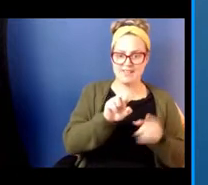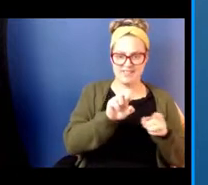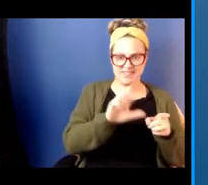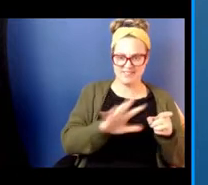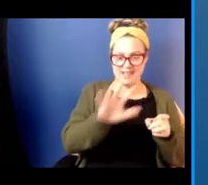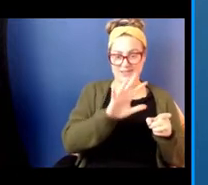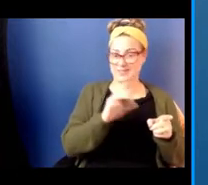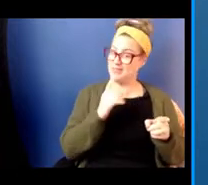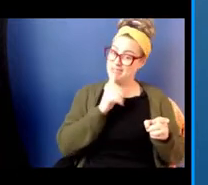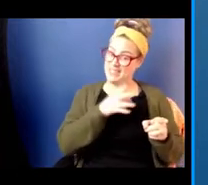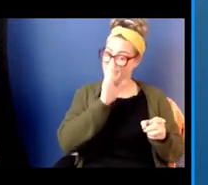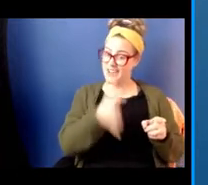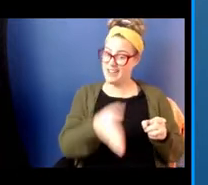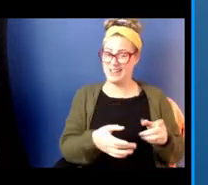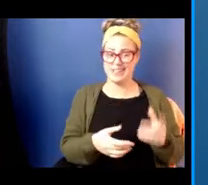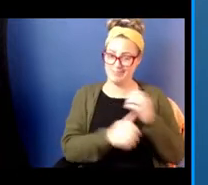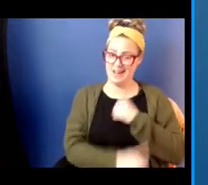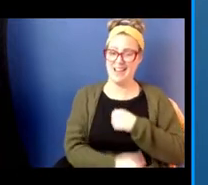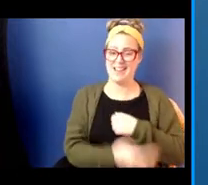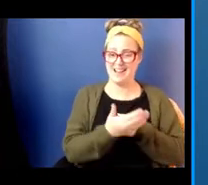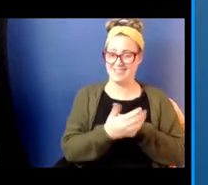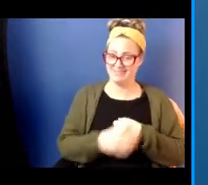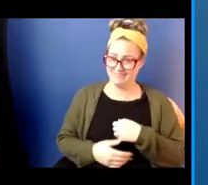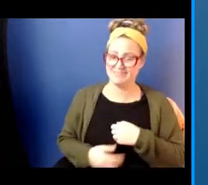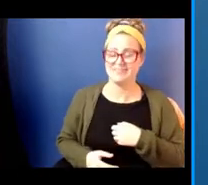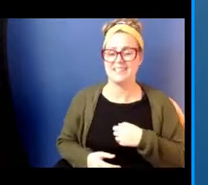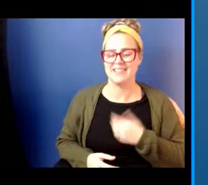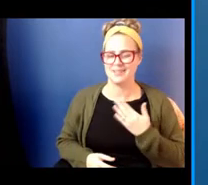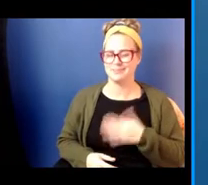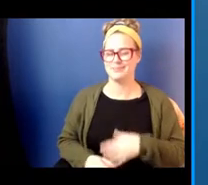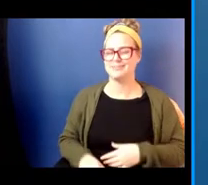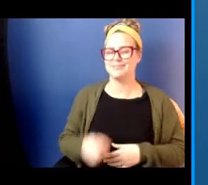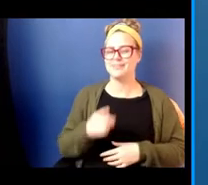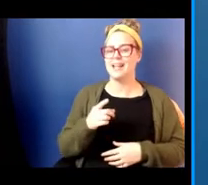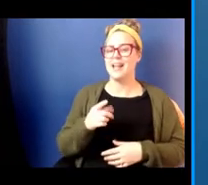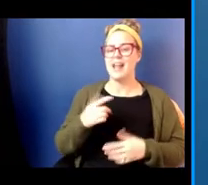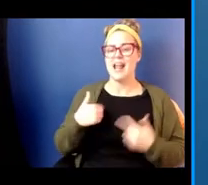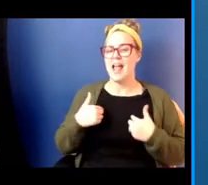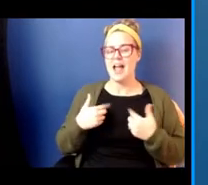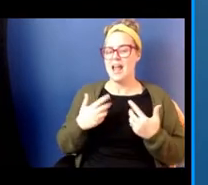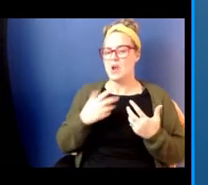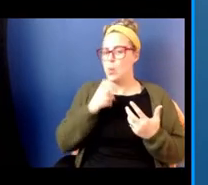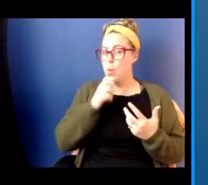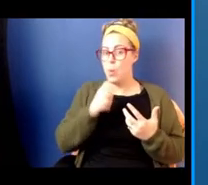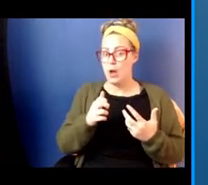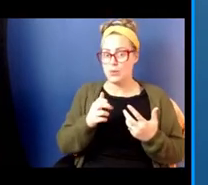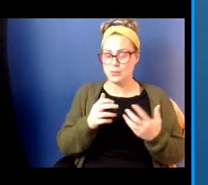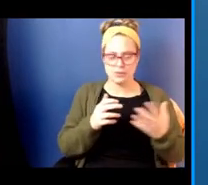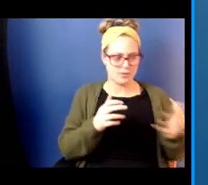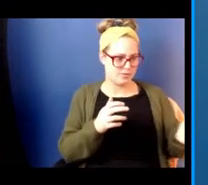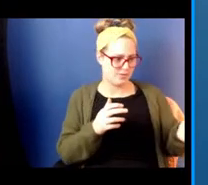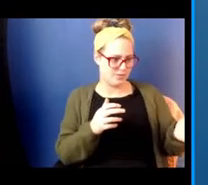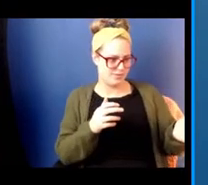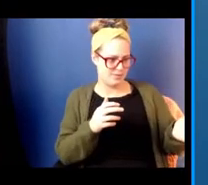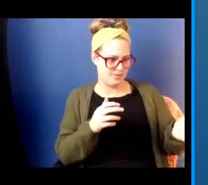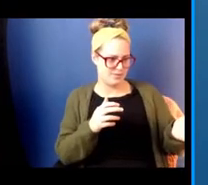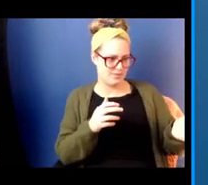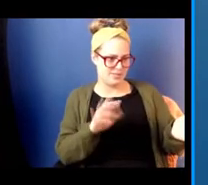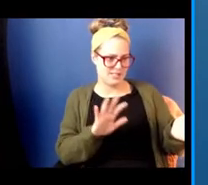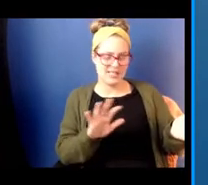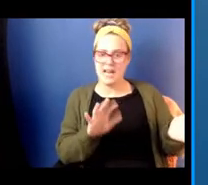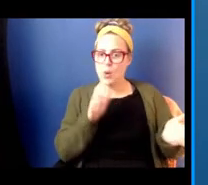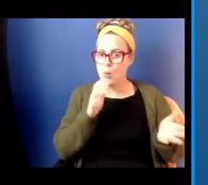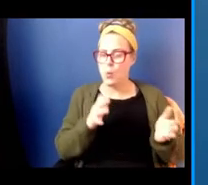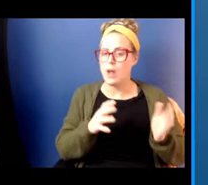and that it did not come to fruition and will not come to fruition as long as we with this calendar